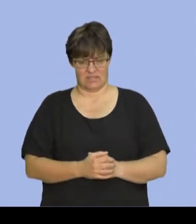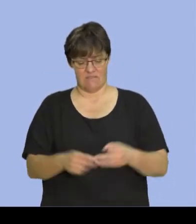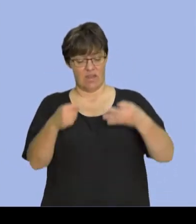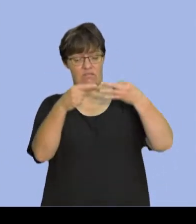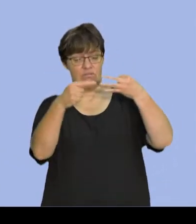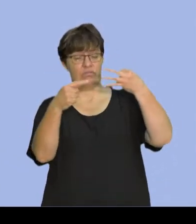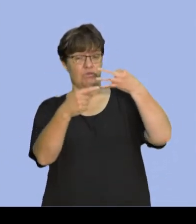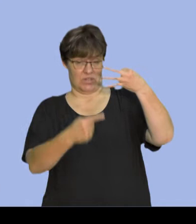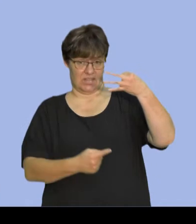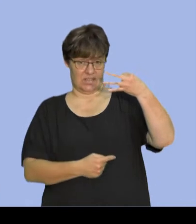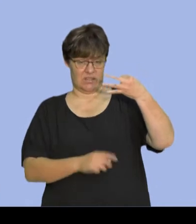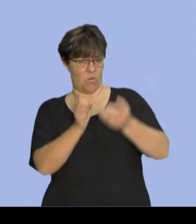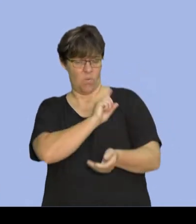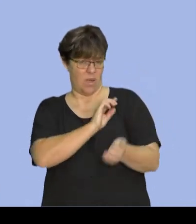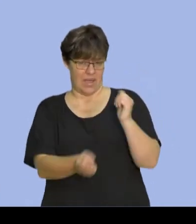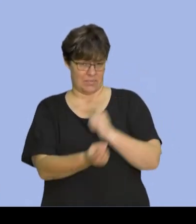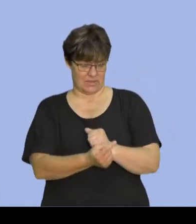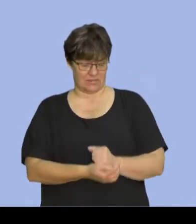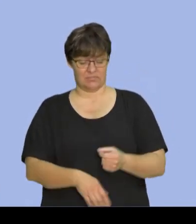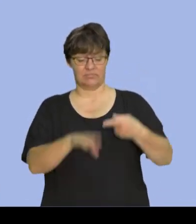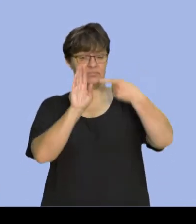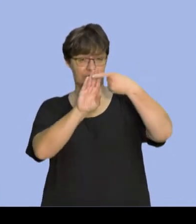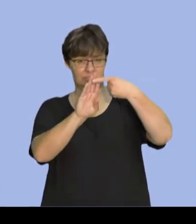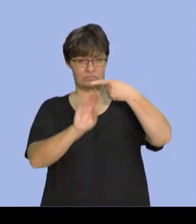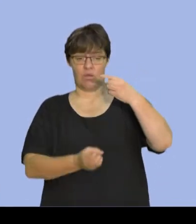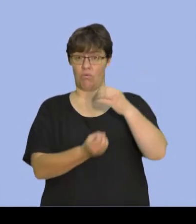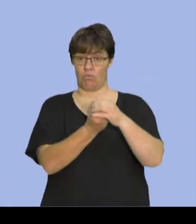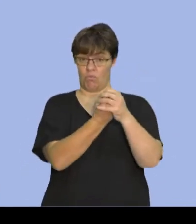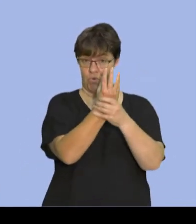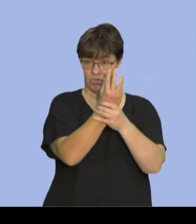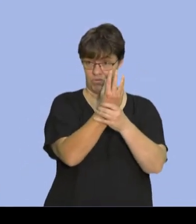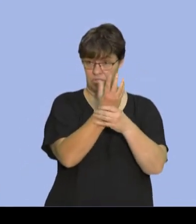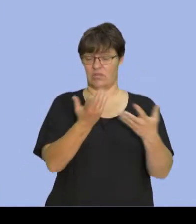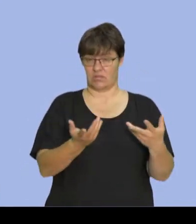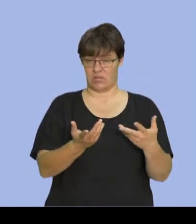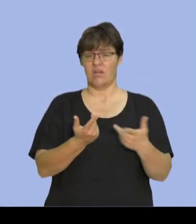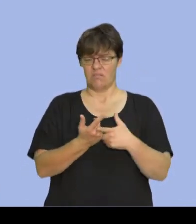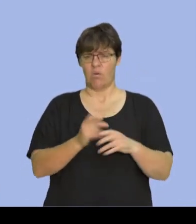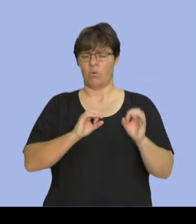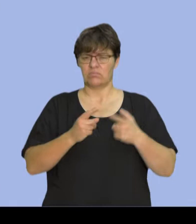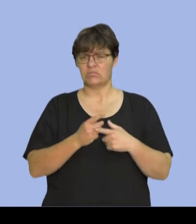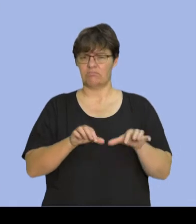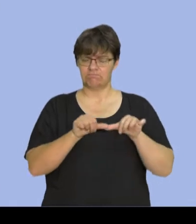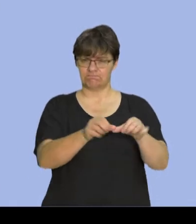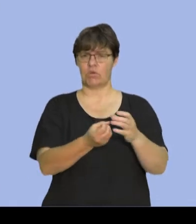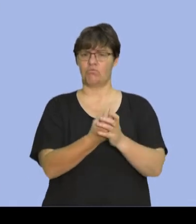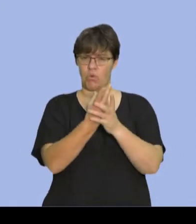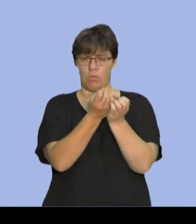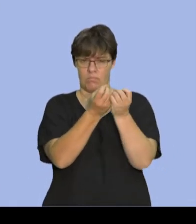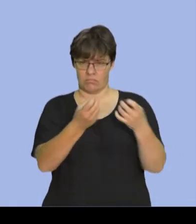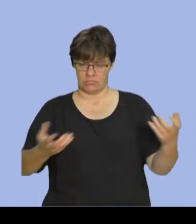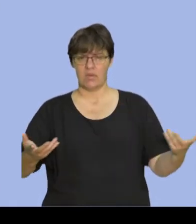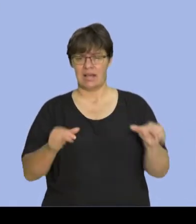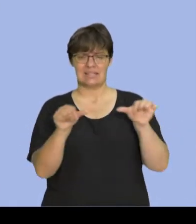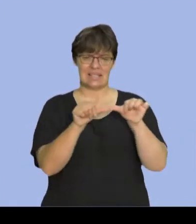there are three distinct reasons why mitosis happens. The first reason is for growth, and that's obviously for organisms to be able to grow and